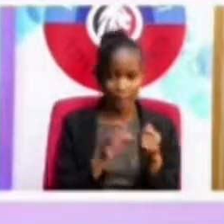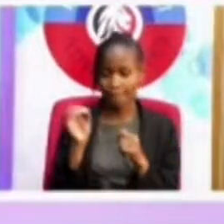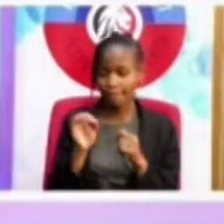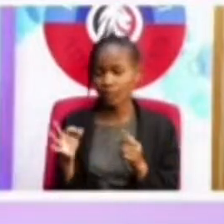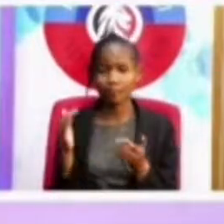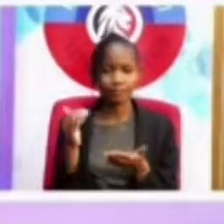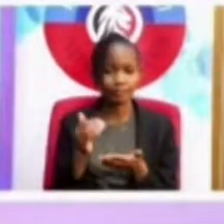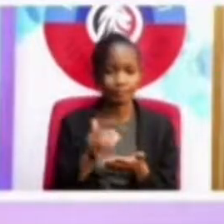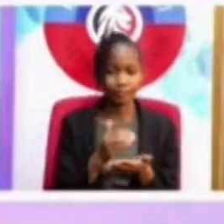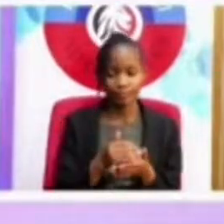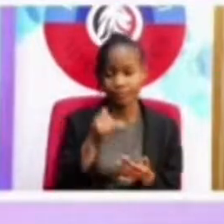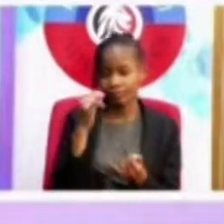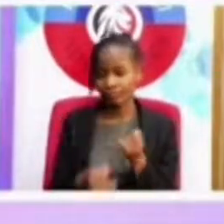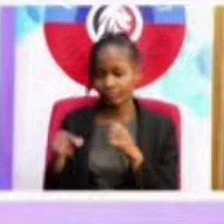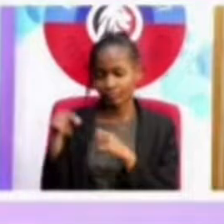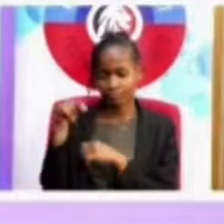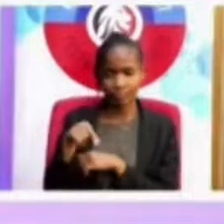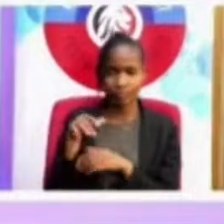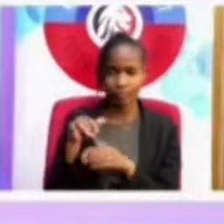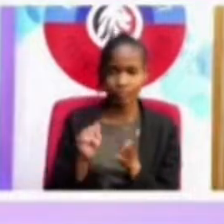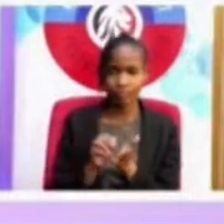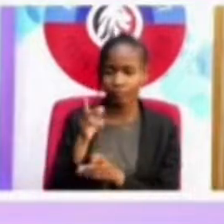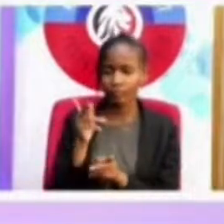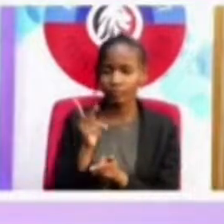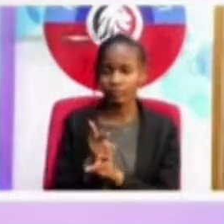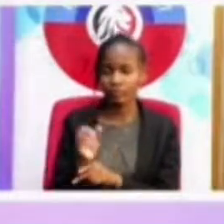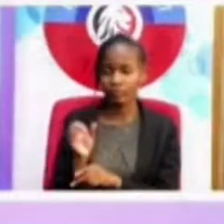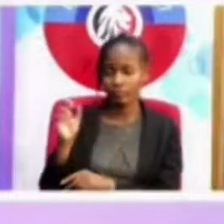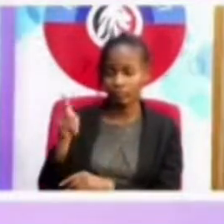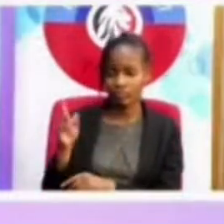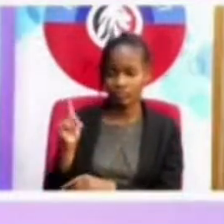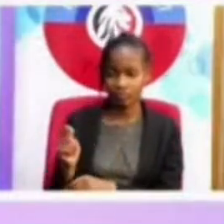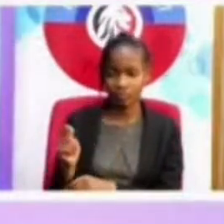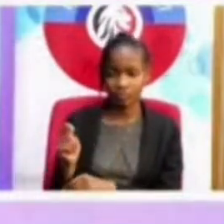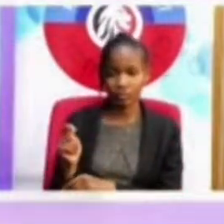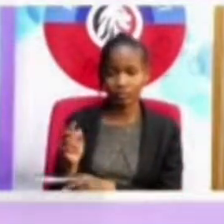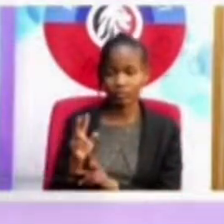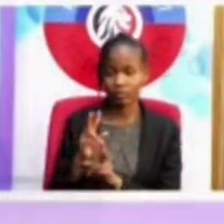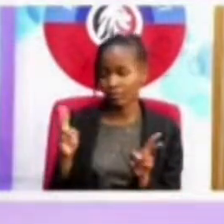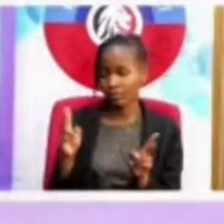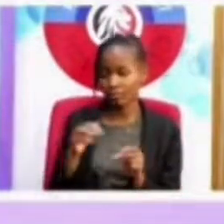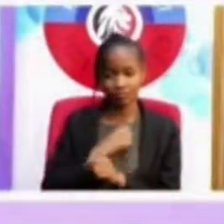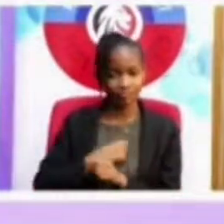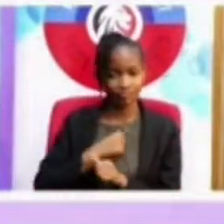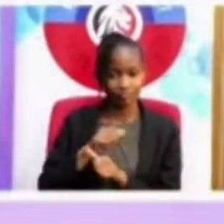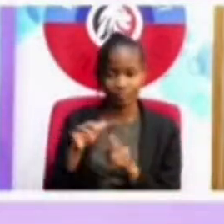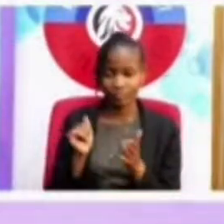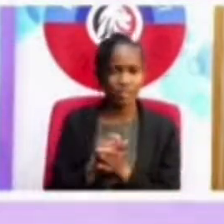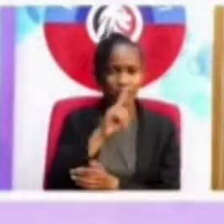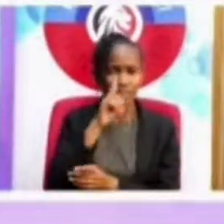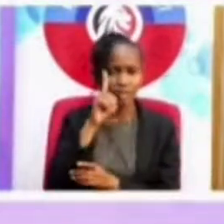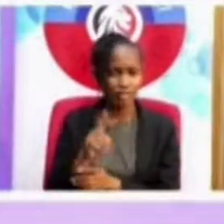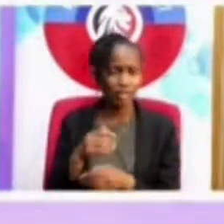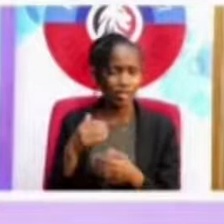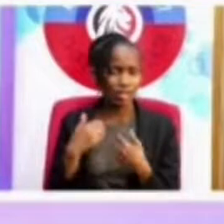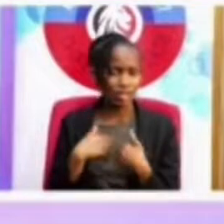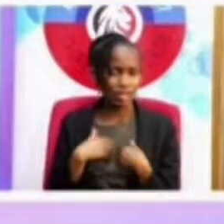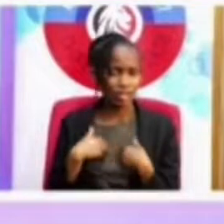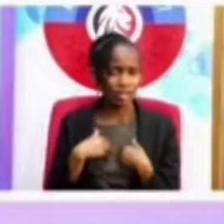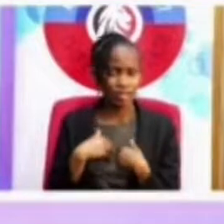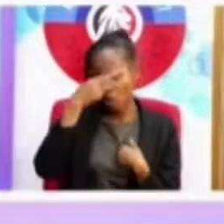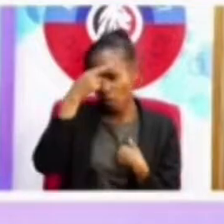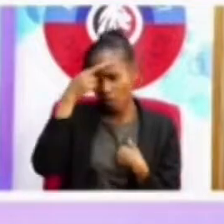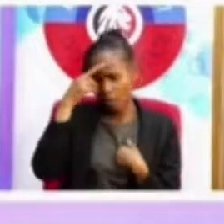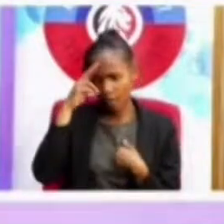quarter. This one will put you on the spot a little bit, so bear with me, sir. The question is, do we have reasonable tax targets